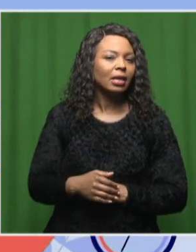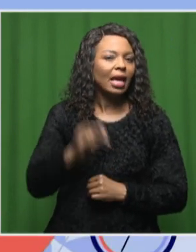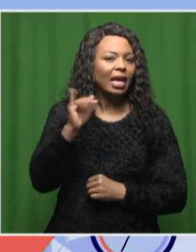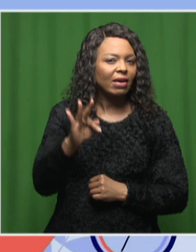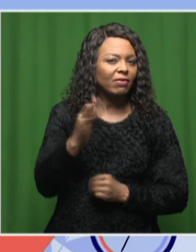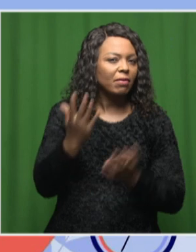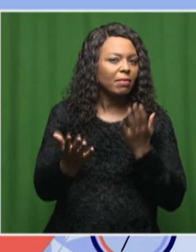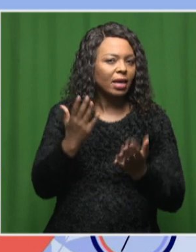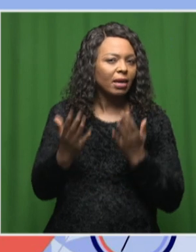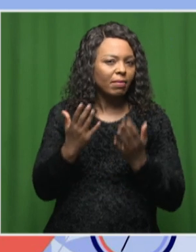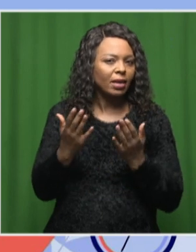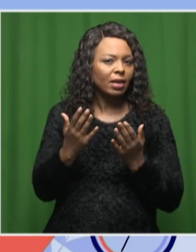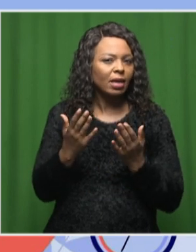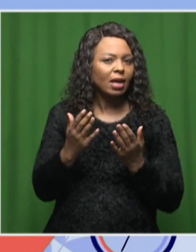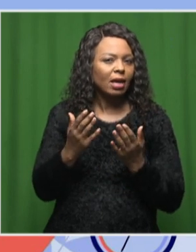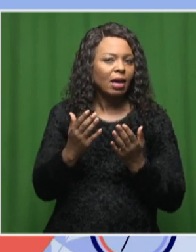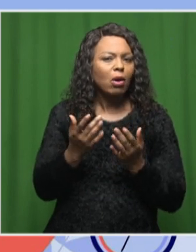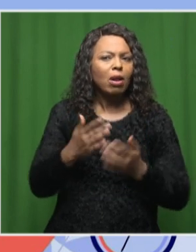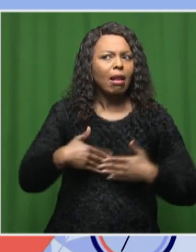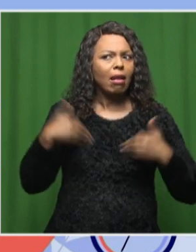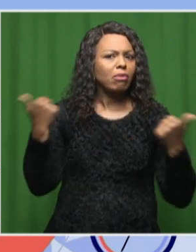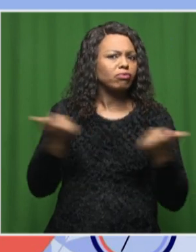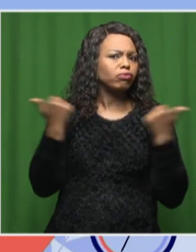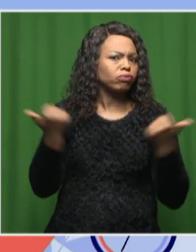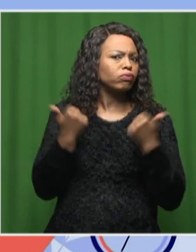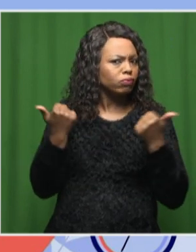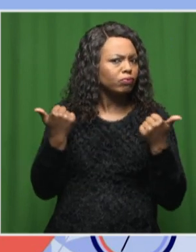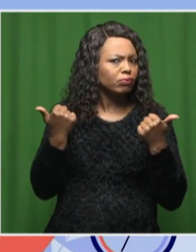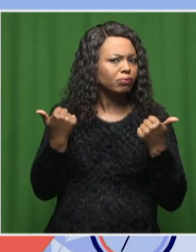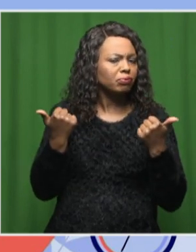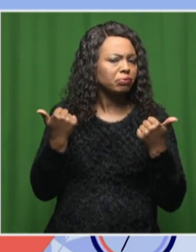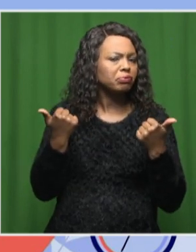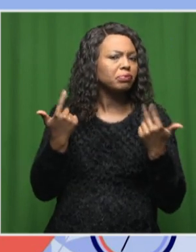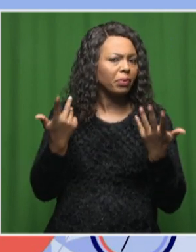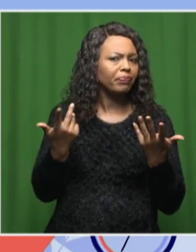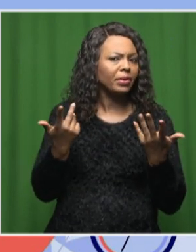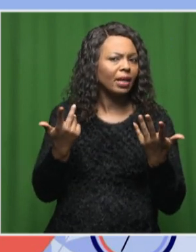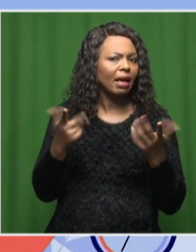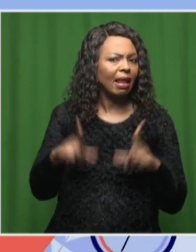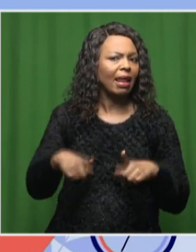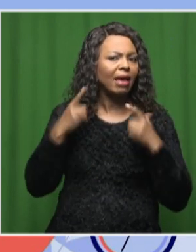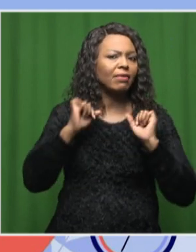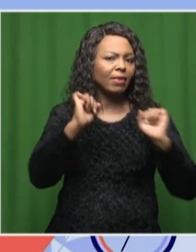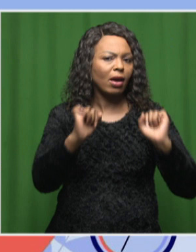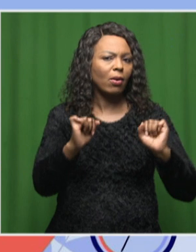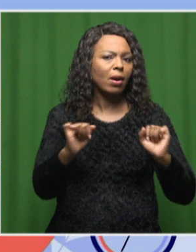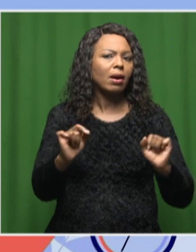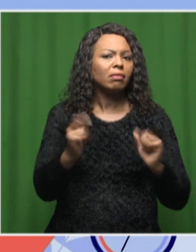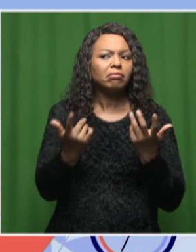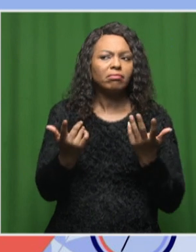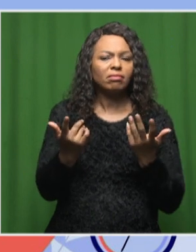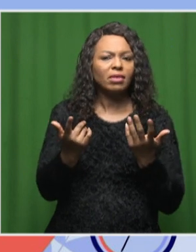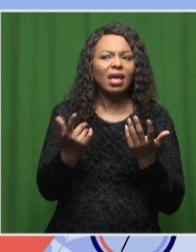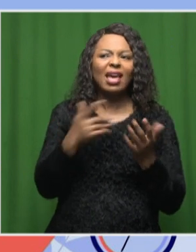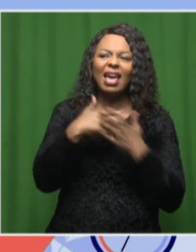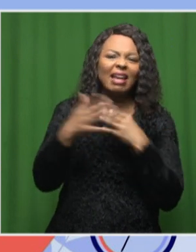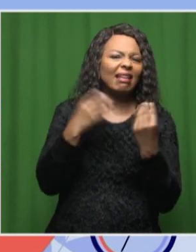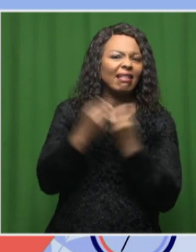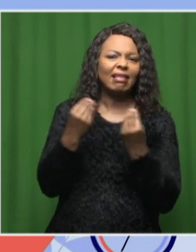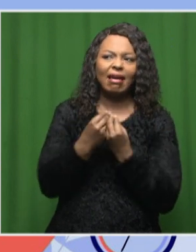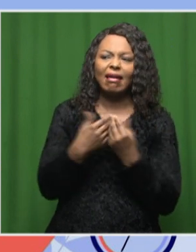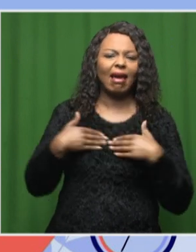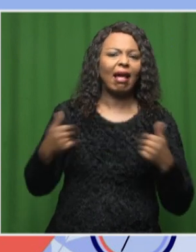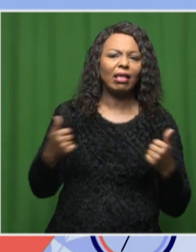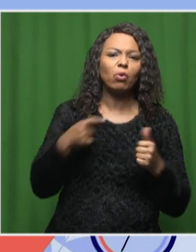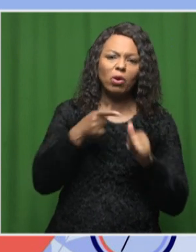you live a relatively healthy life and you adopt all these healthy behaviors that we'd like to see happen,